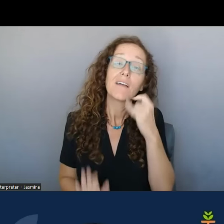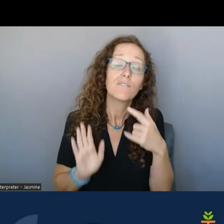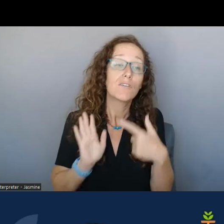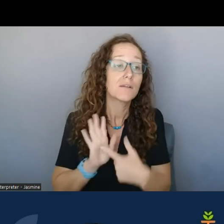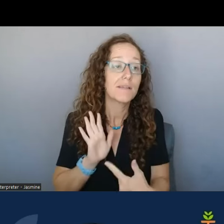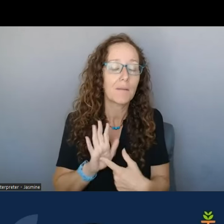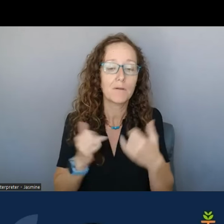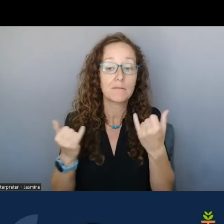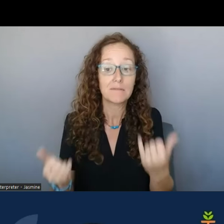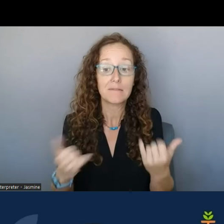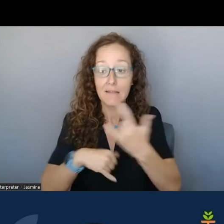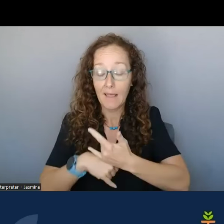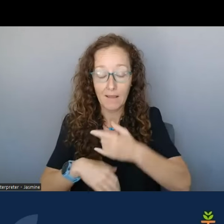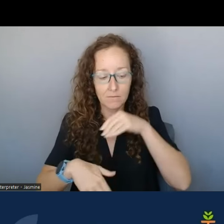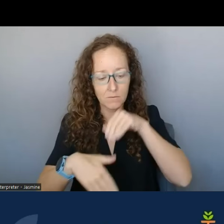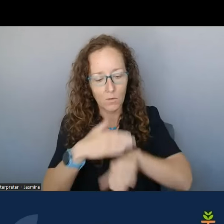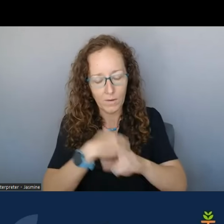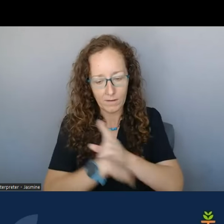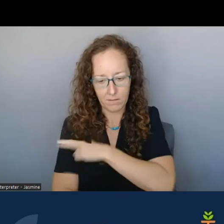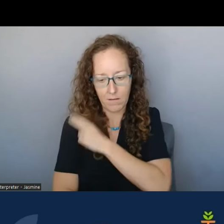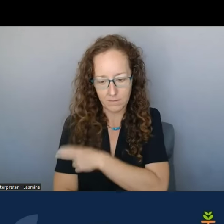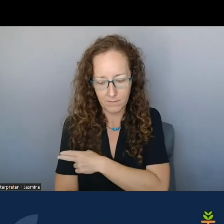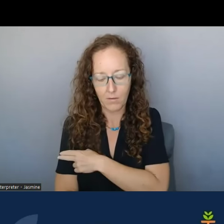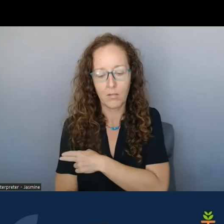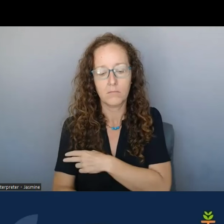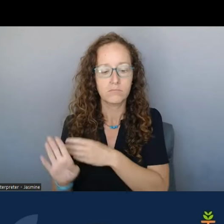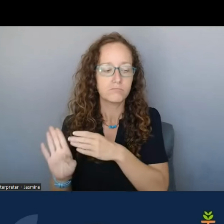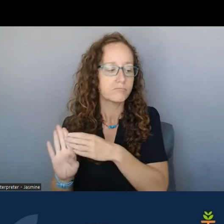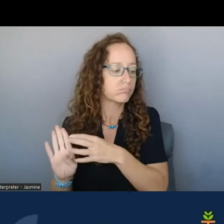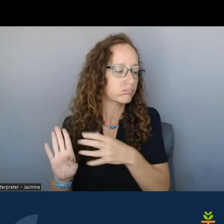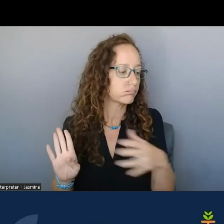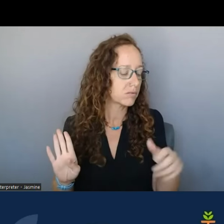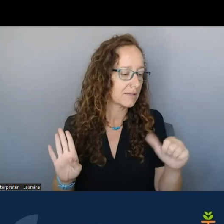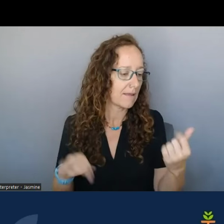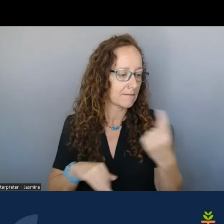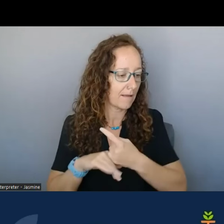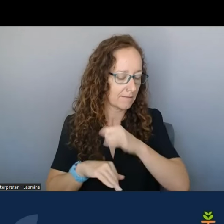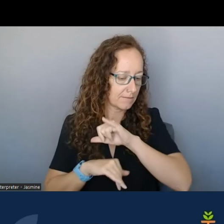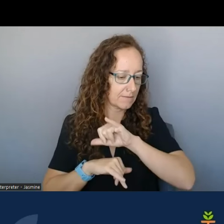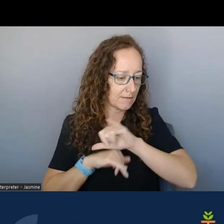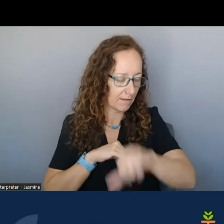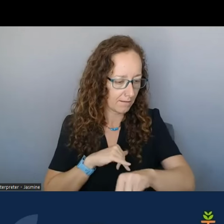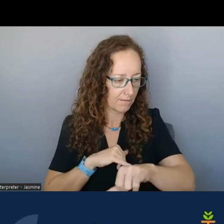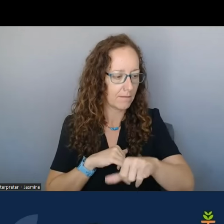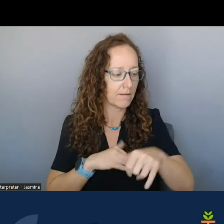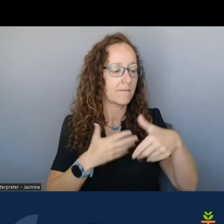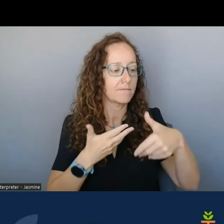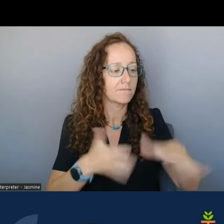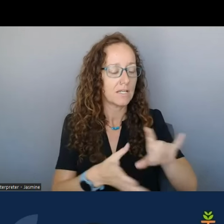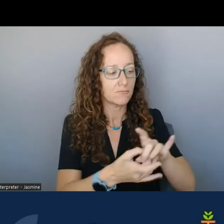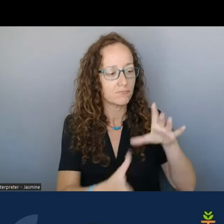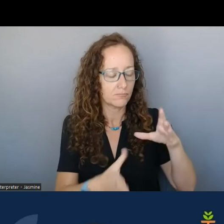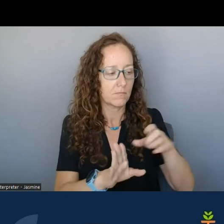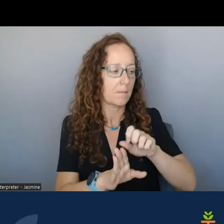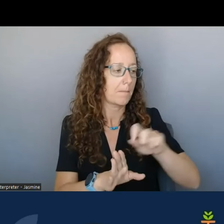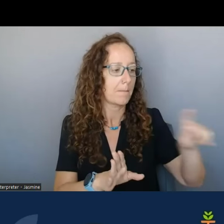and you go home 10 days later. But then you need to go back to the hospital, let's say